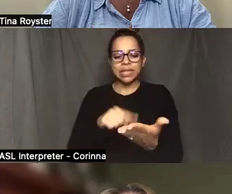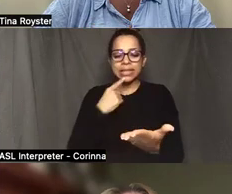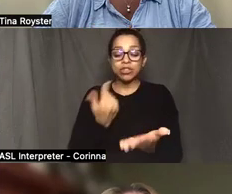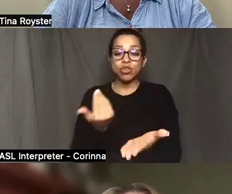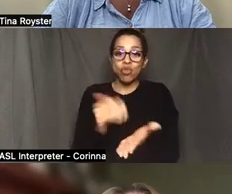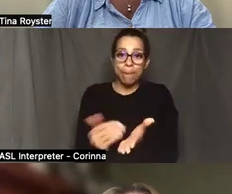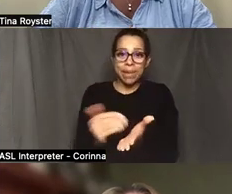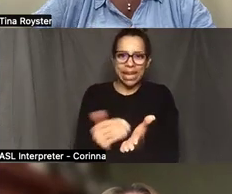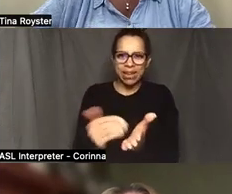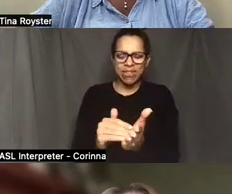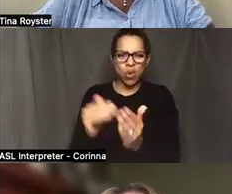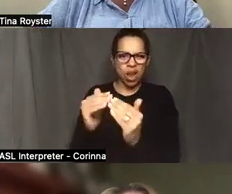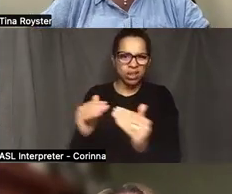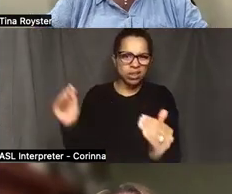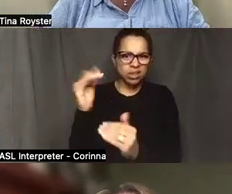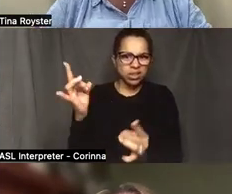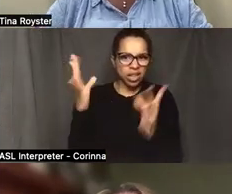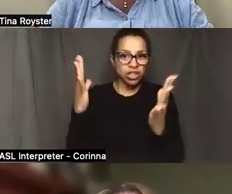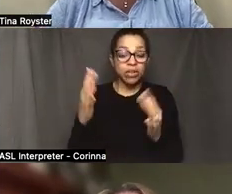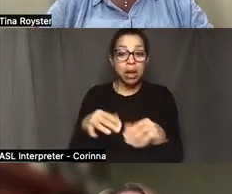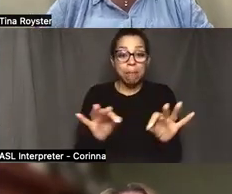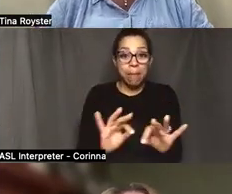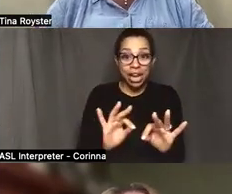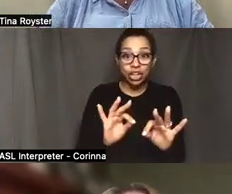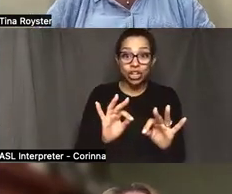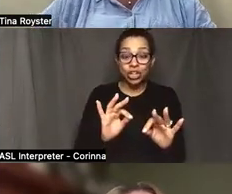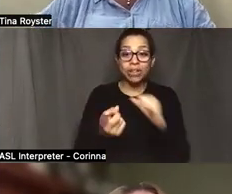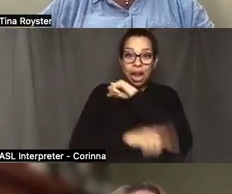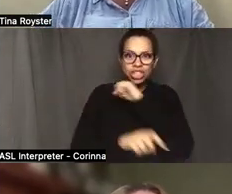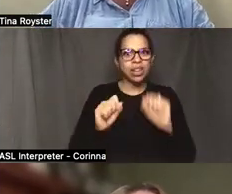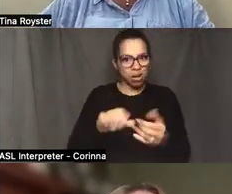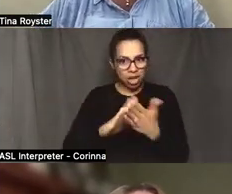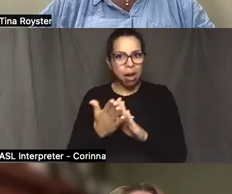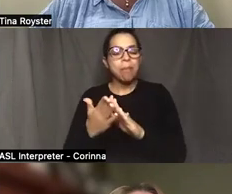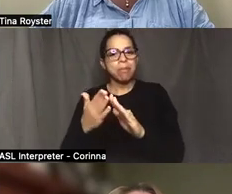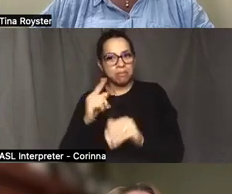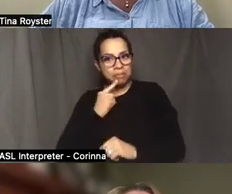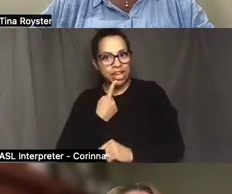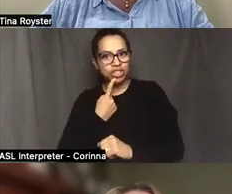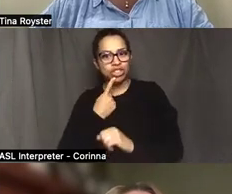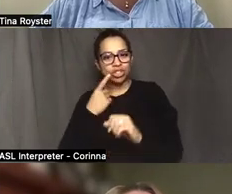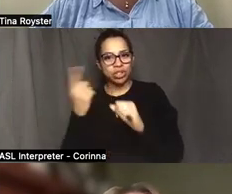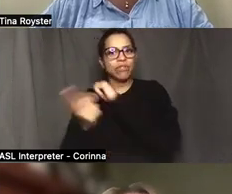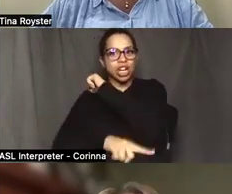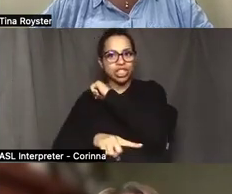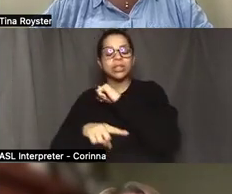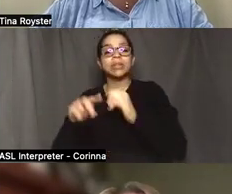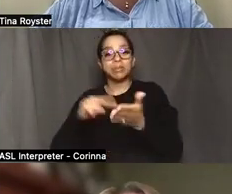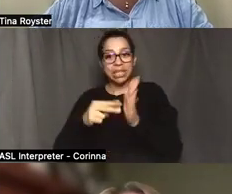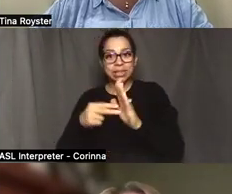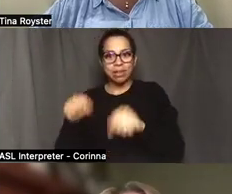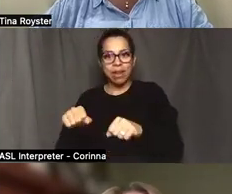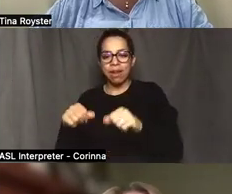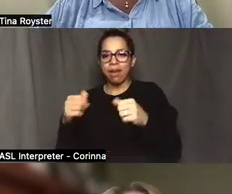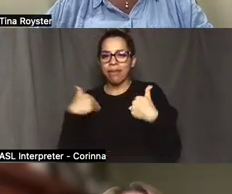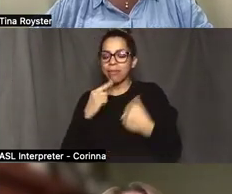excessive minor infractions can become major infractions and result in administrative intervention. And then under major infractions, it